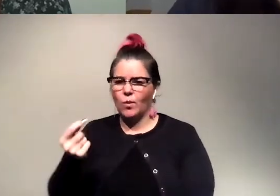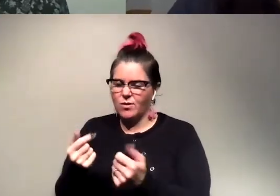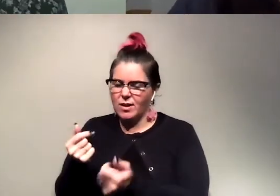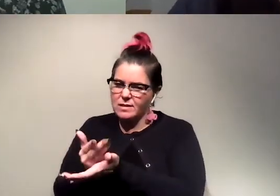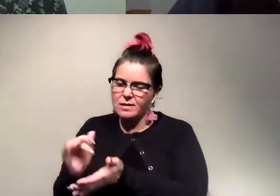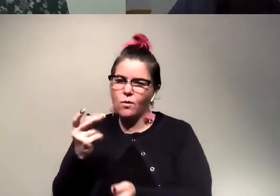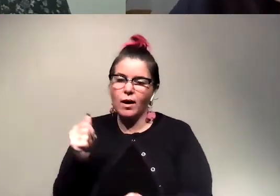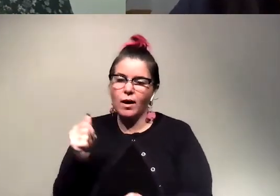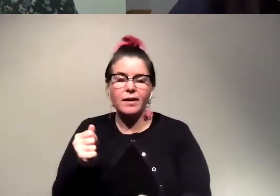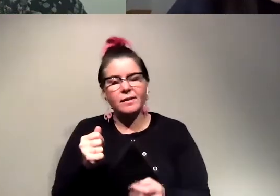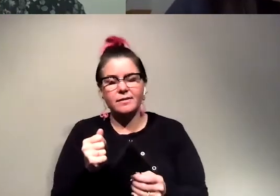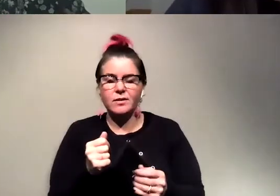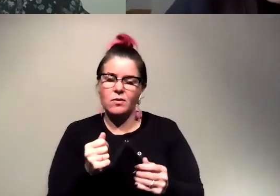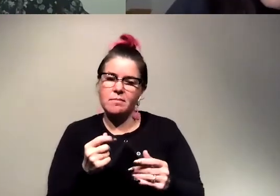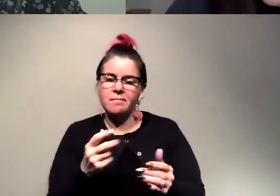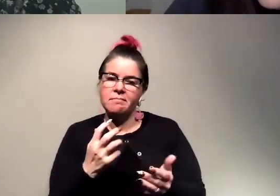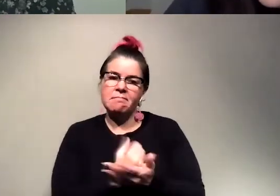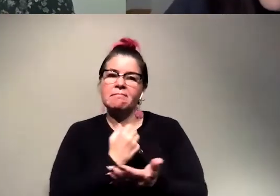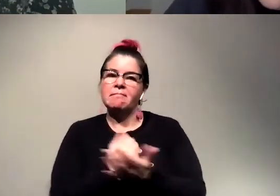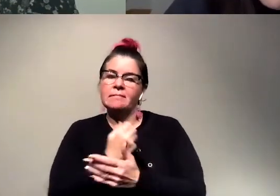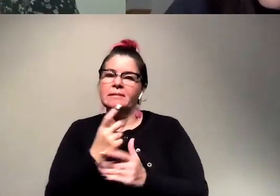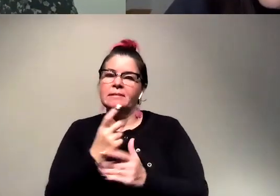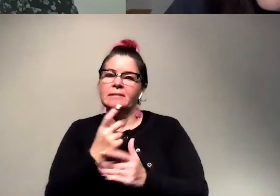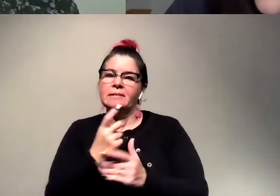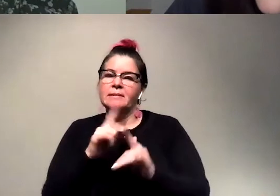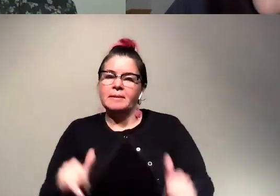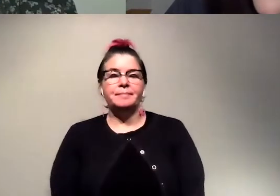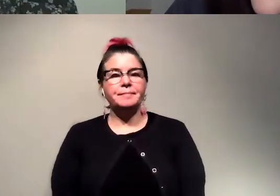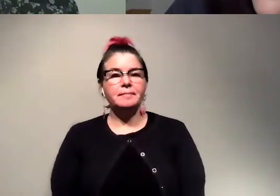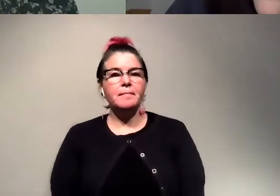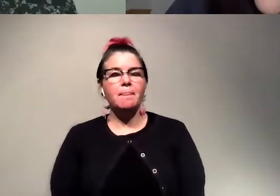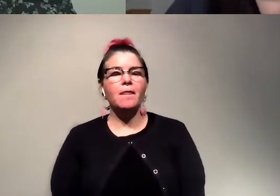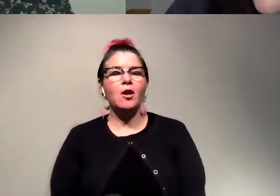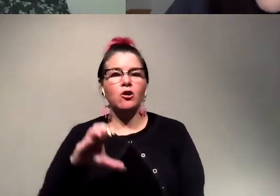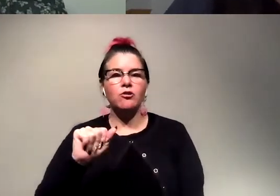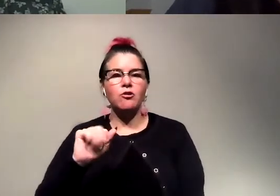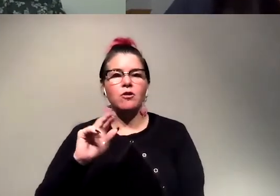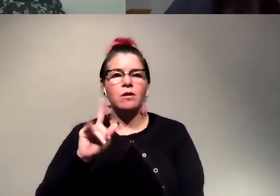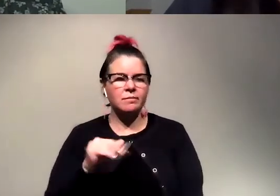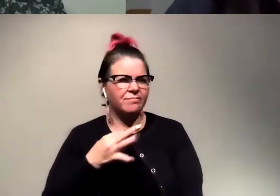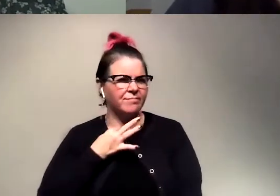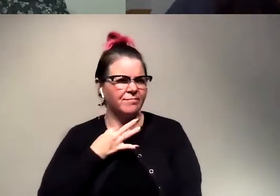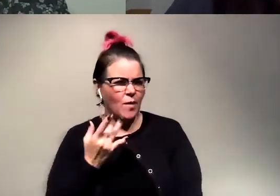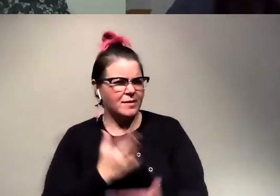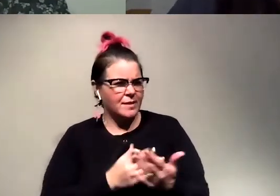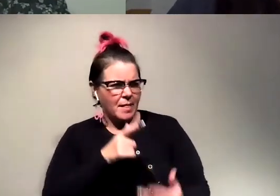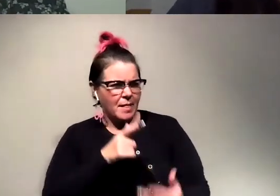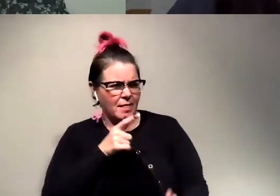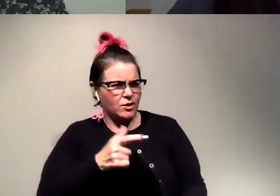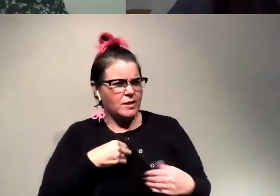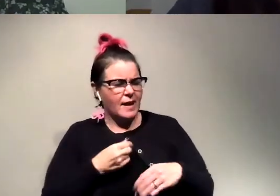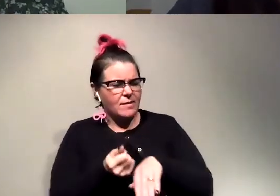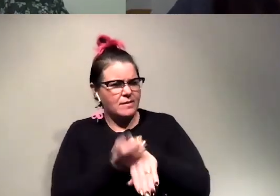killing two birds with one stone. Cool. So Carly wants to know, why do some lizards have spikes on their